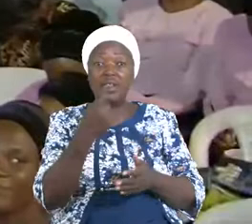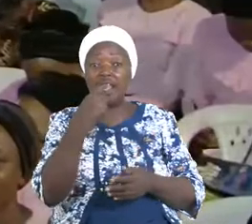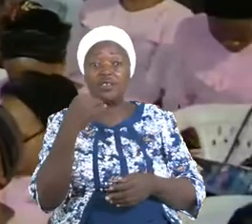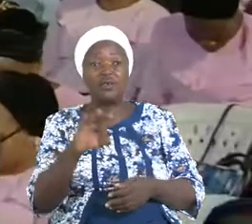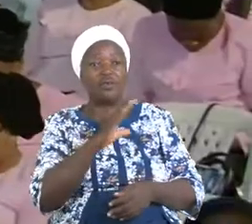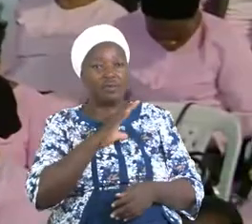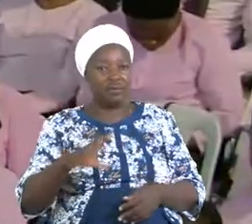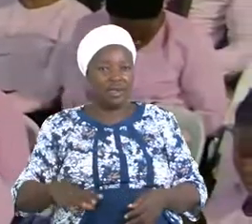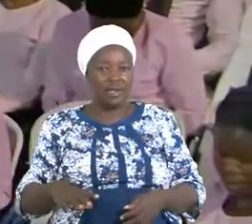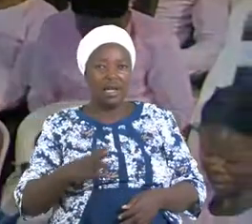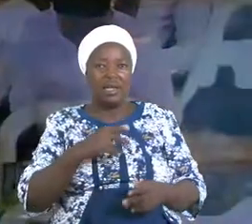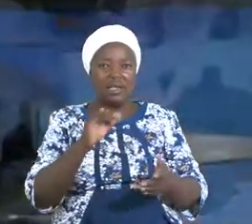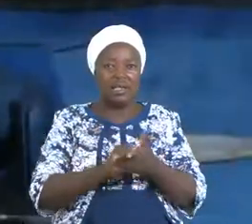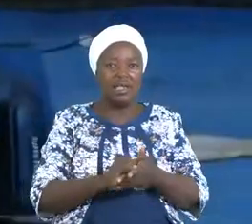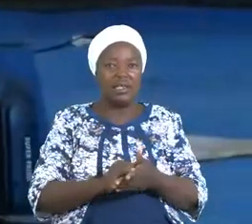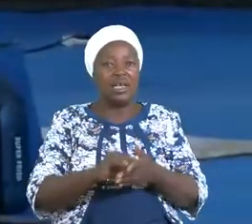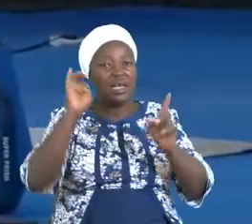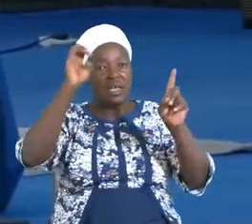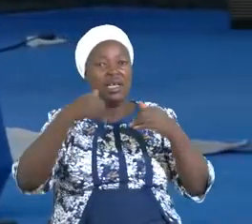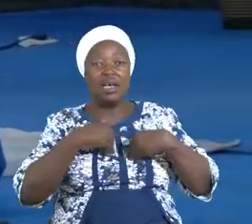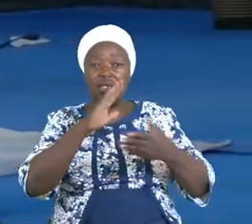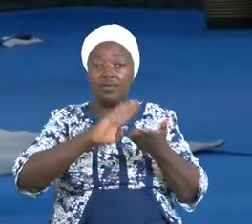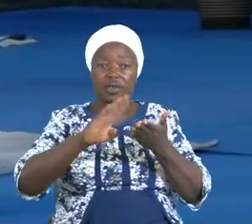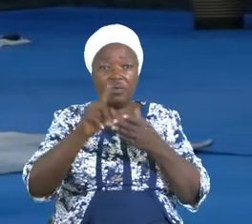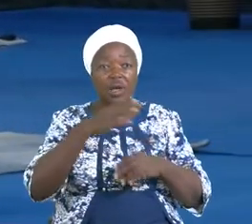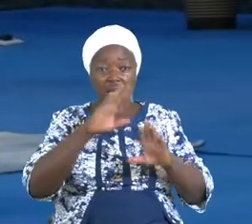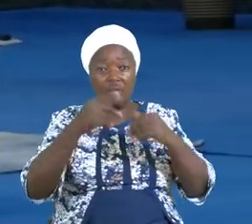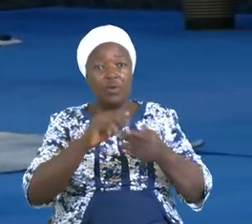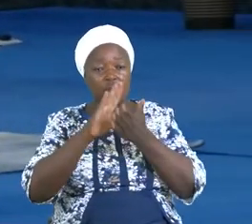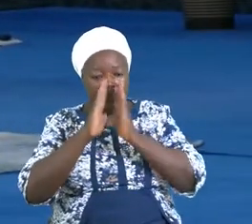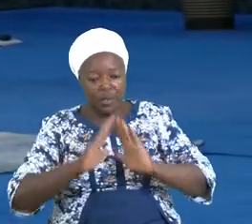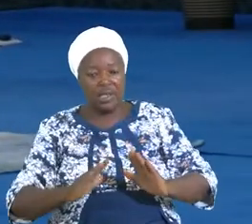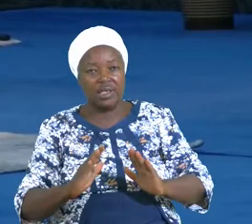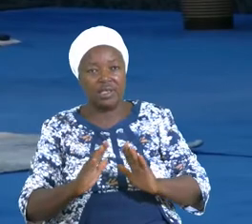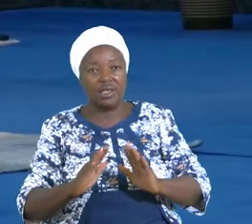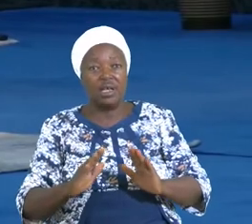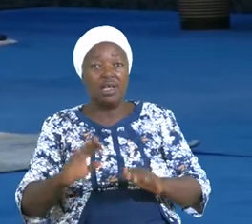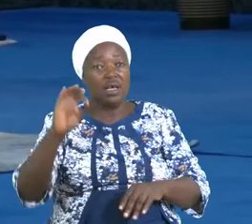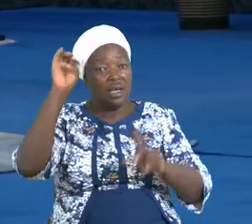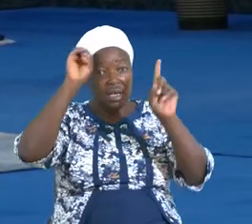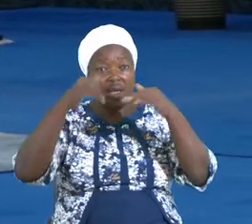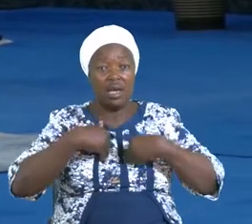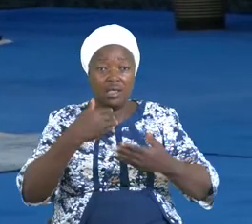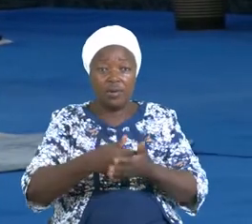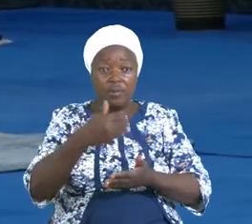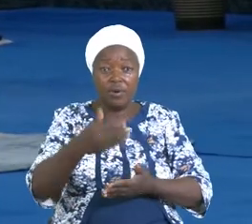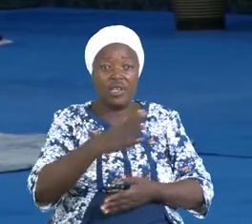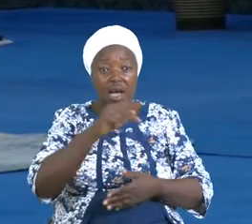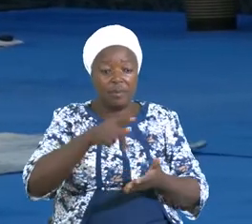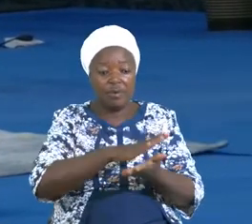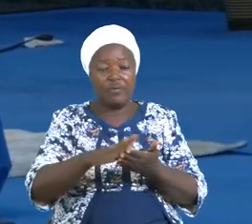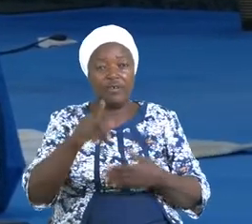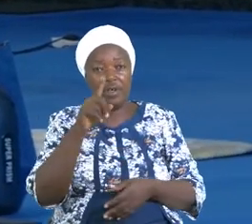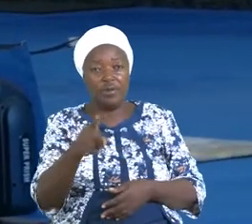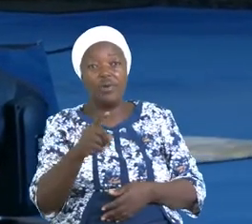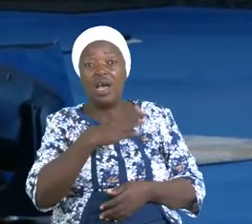that he has pardoned you and he gives you peace, he has purged and purified you and he